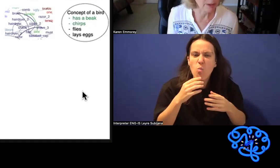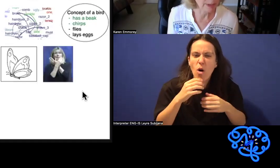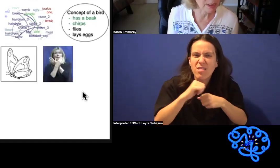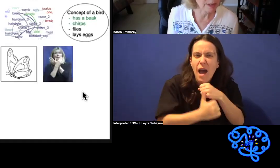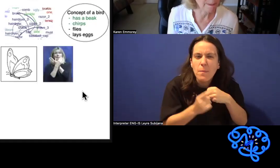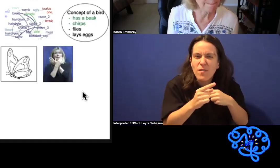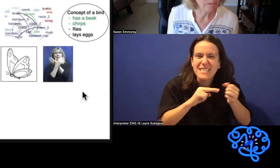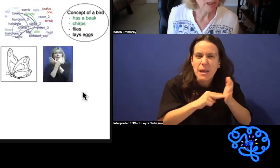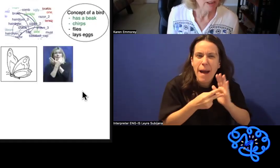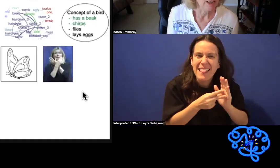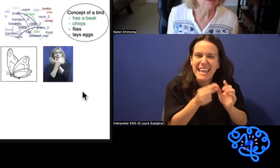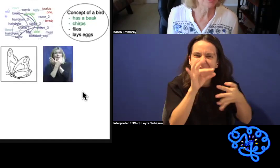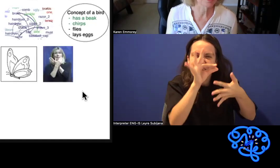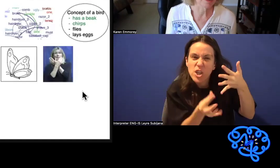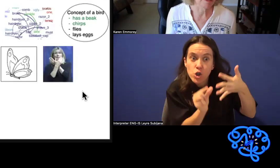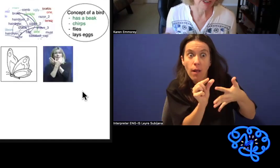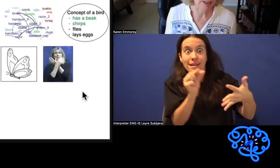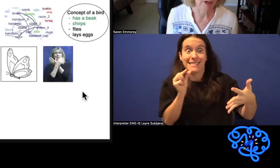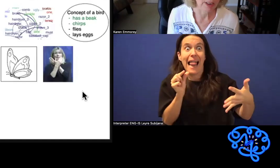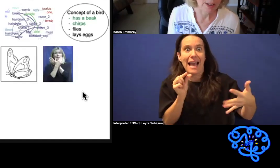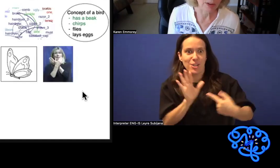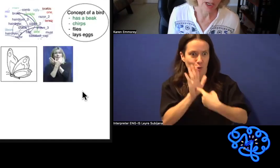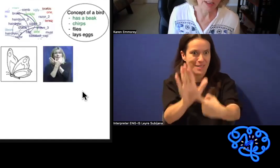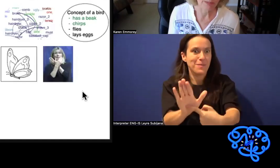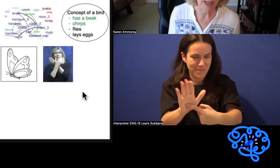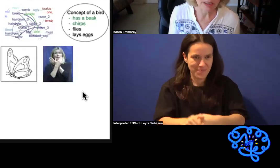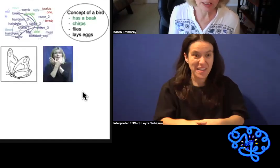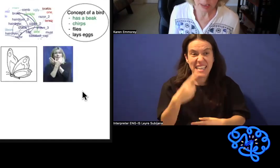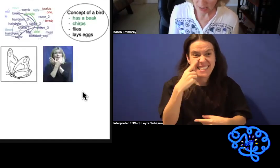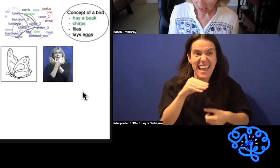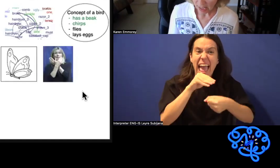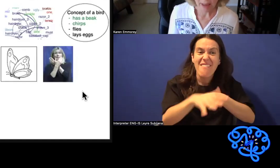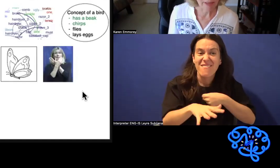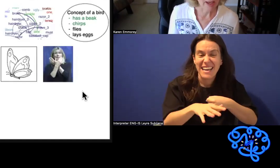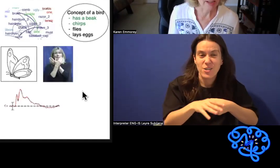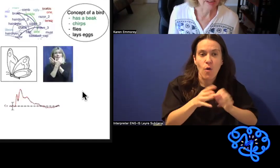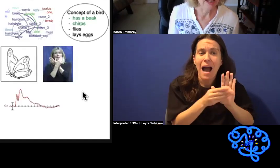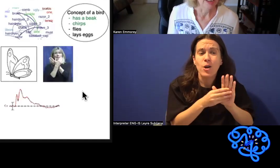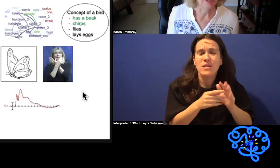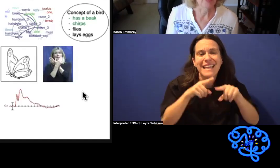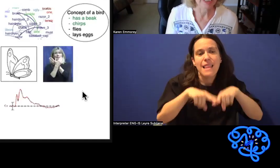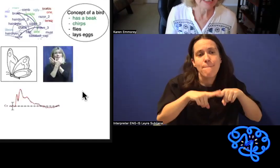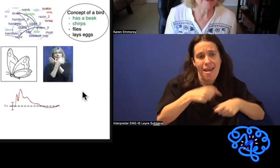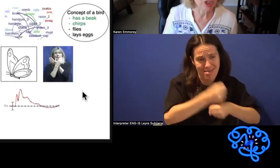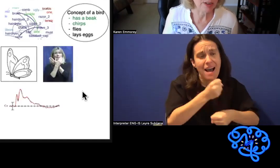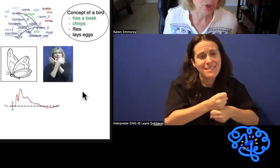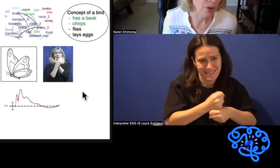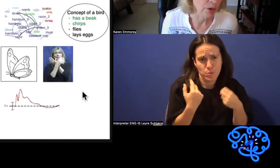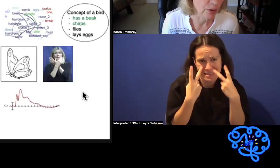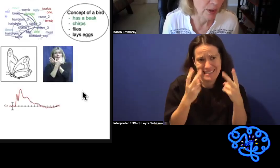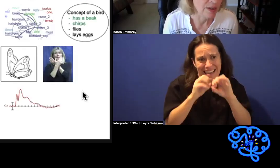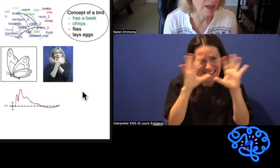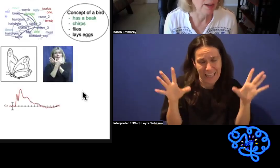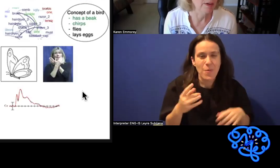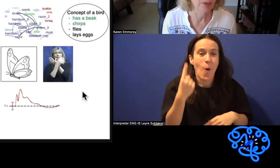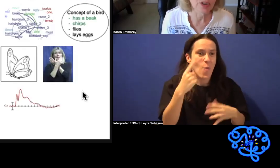to be depicted. We see that effects of iconicity are task dependent. And then what I didn't have a chance to show